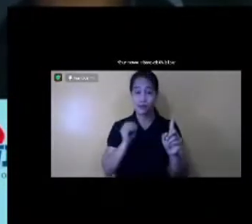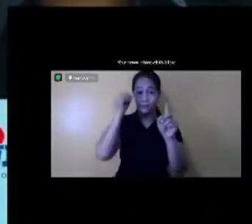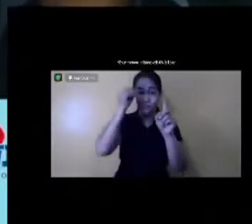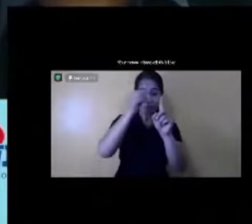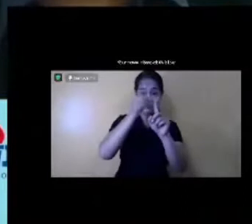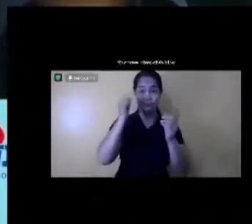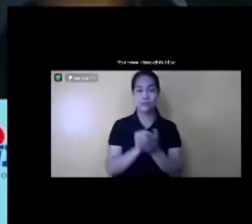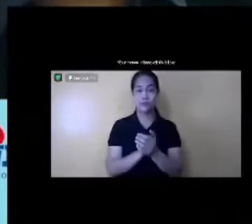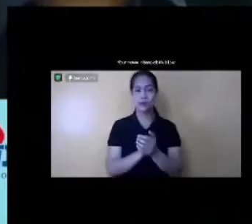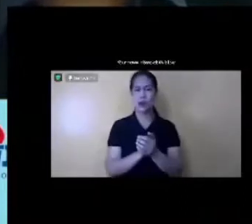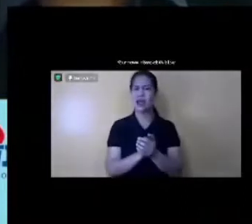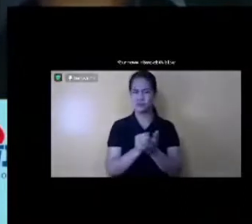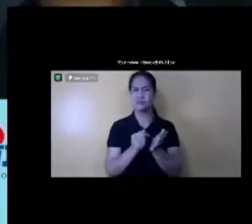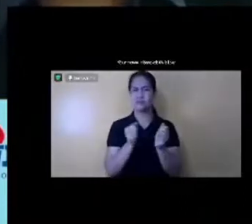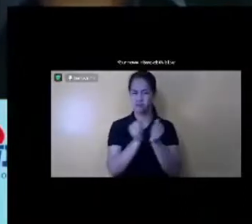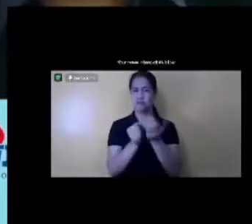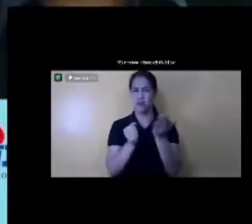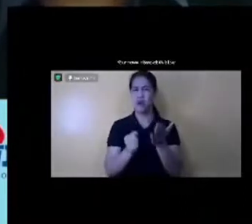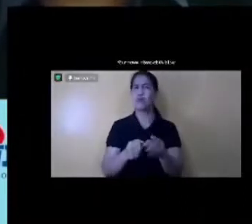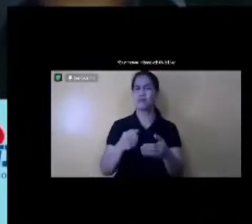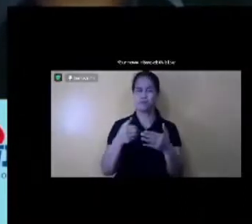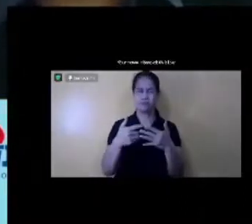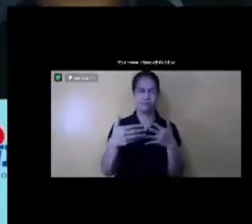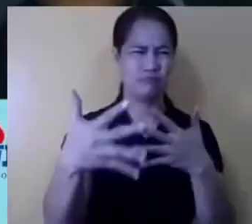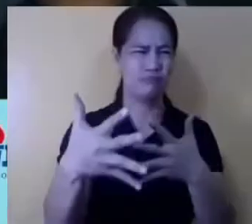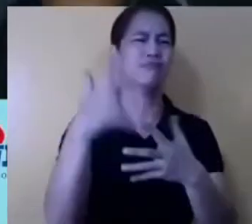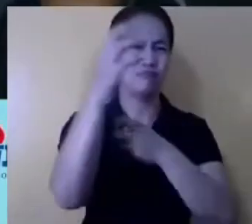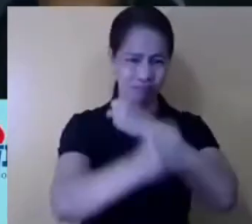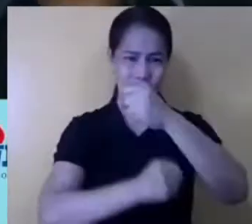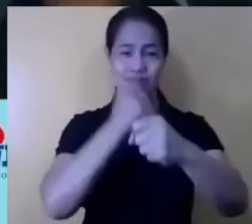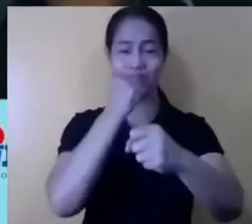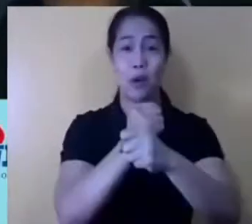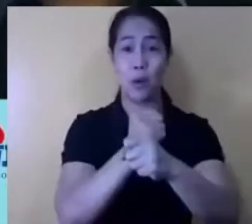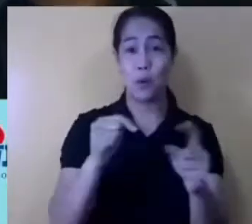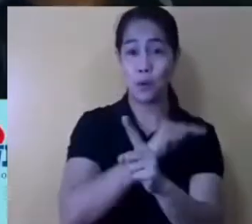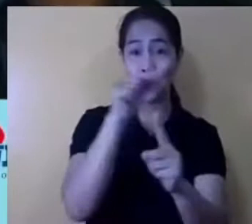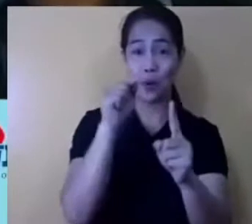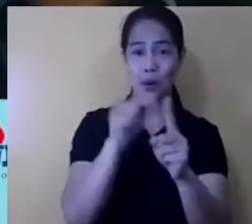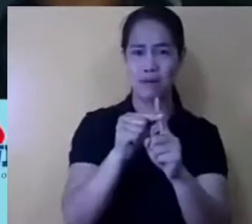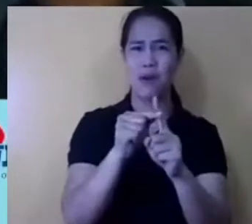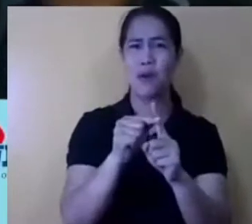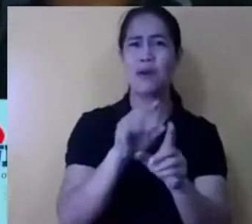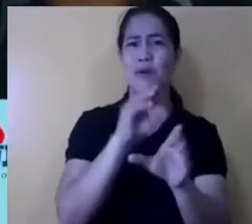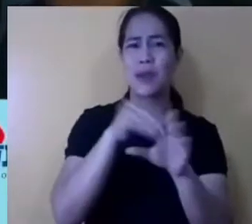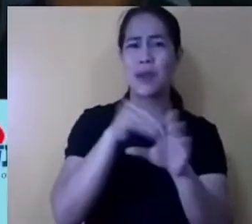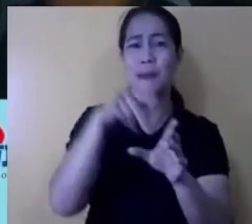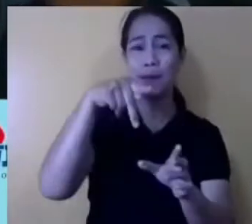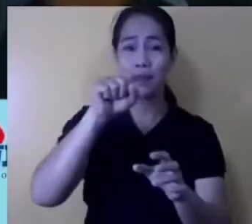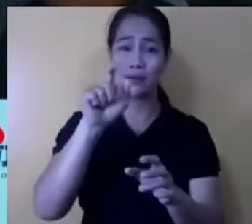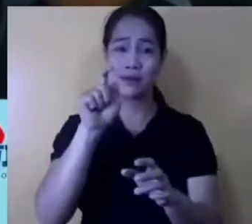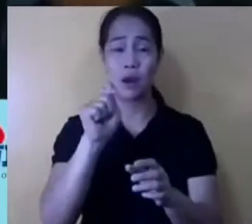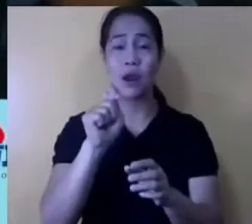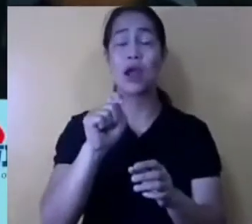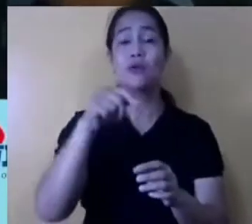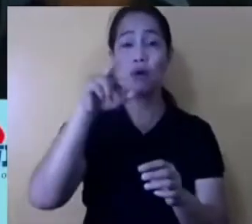you for the past several years when we integrated PPST to the RPMS, because